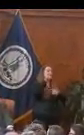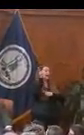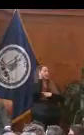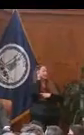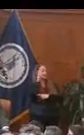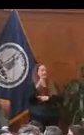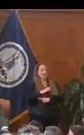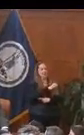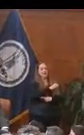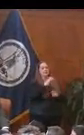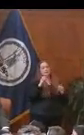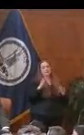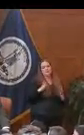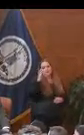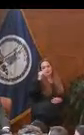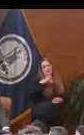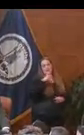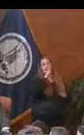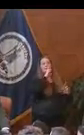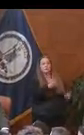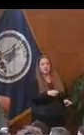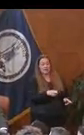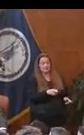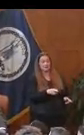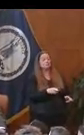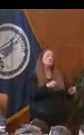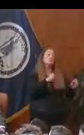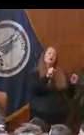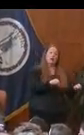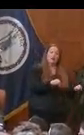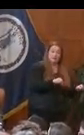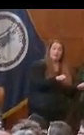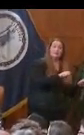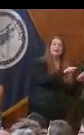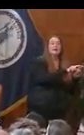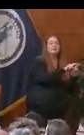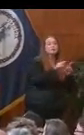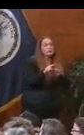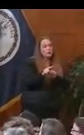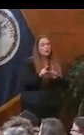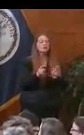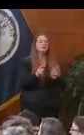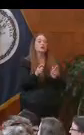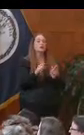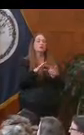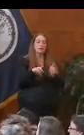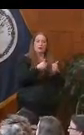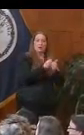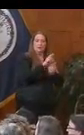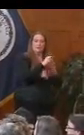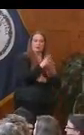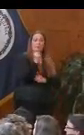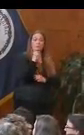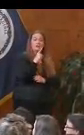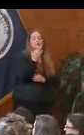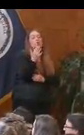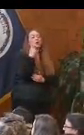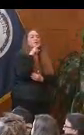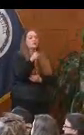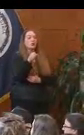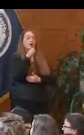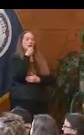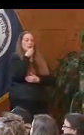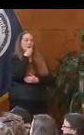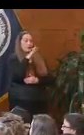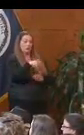and then you will have an opportunity to follow up or to respond to the congressman's remarks. Please wait for a microphone. Everybody